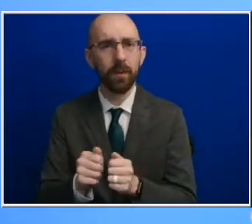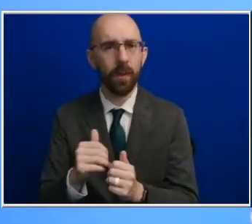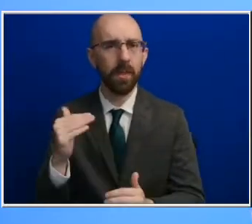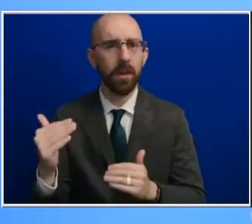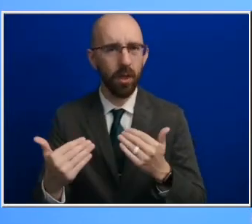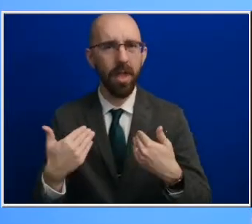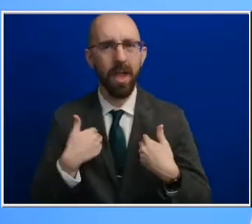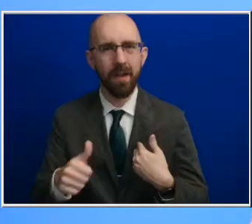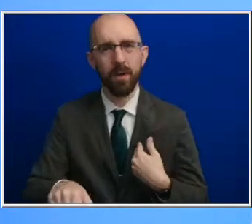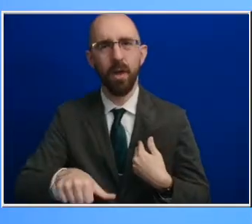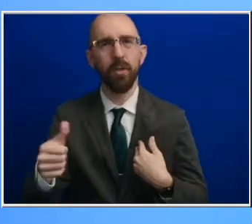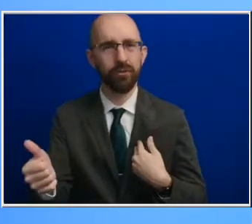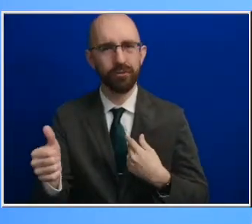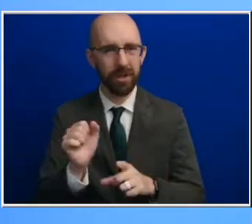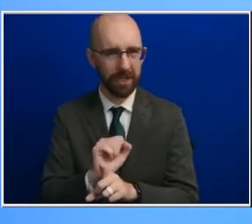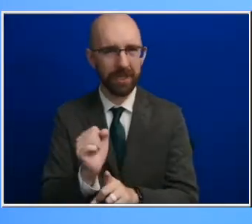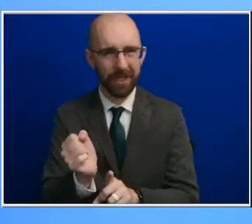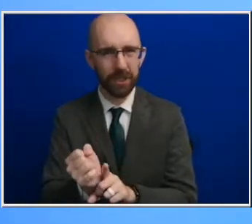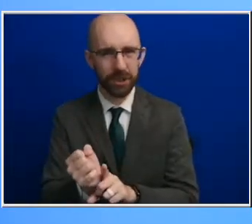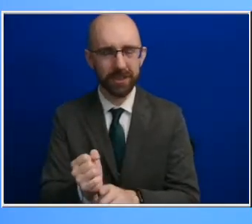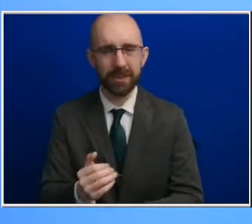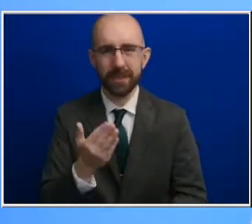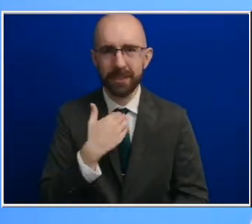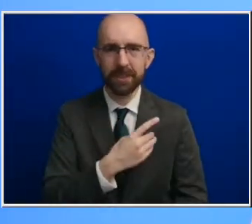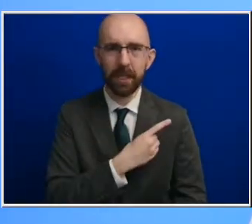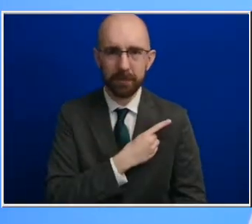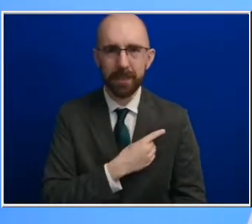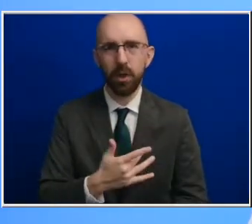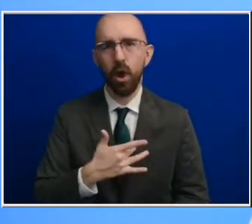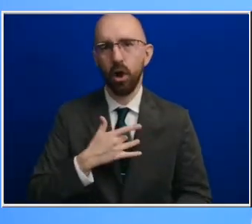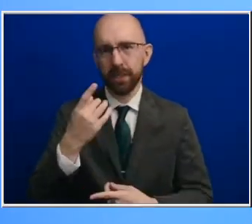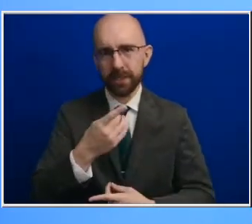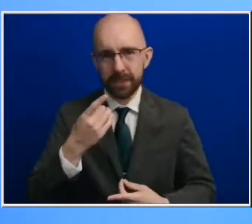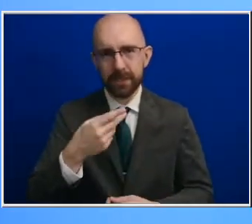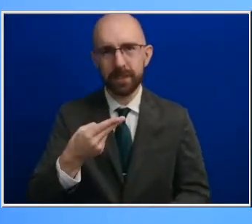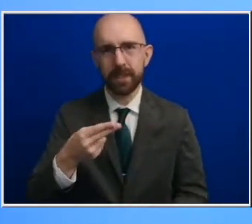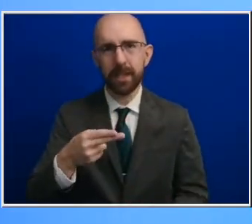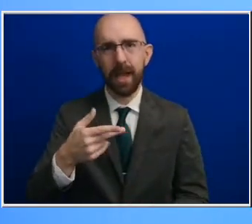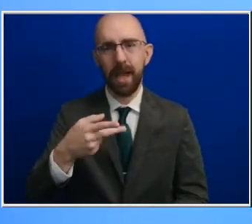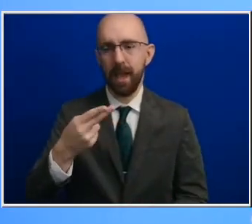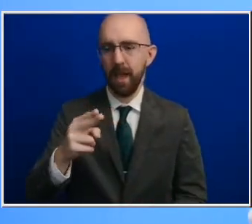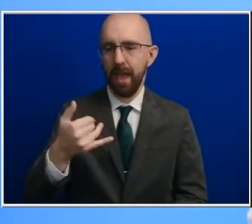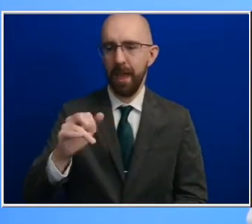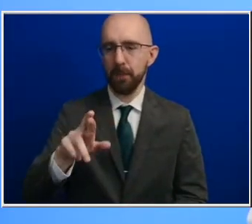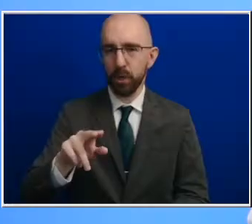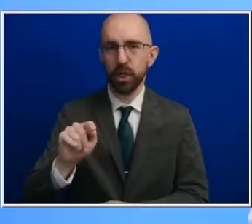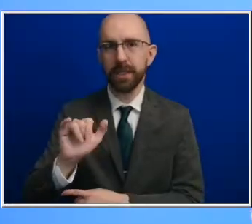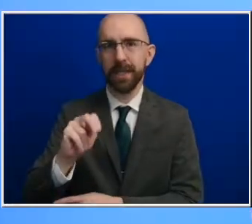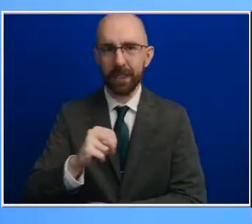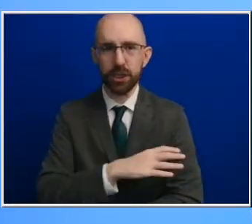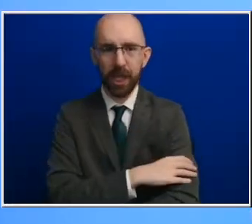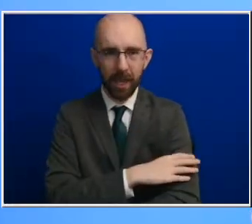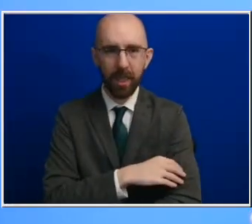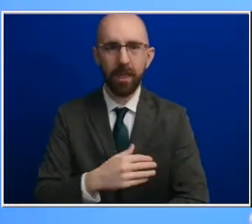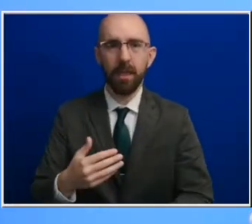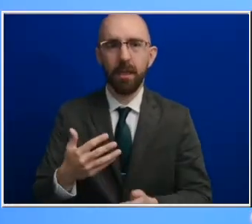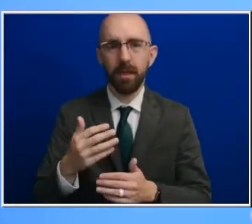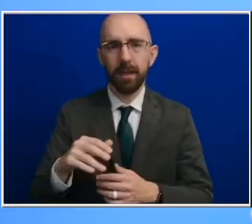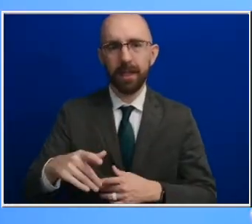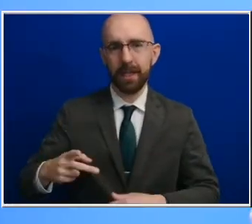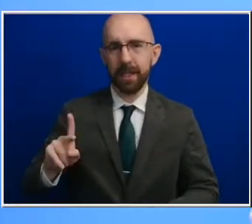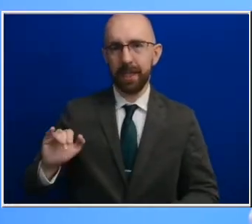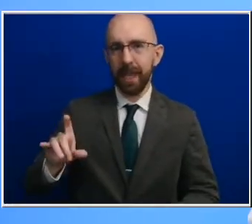other conditions: diabetes, heart disease, hypertension, kidney disease. And so you wonder, is